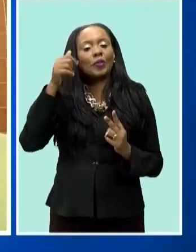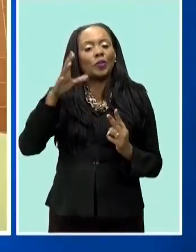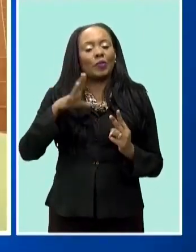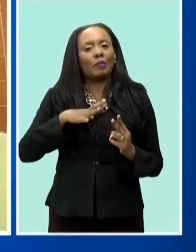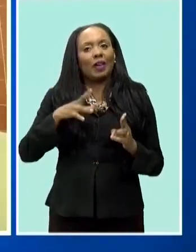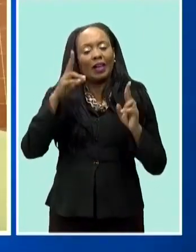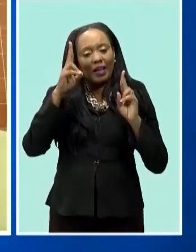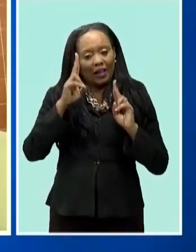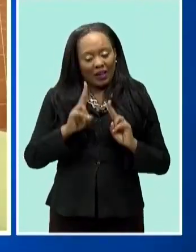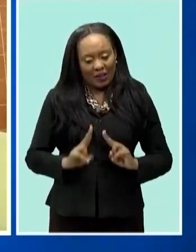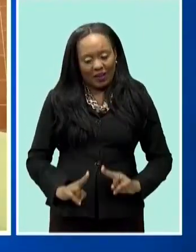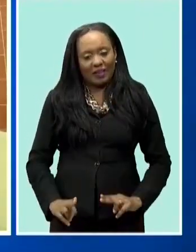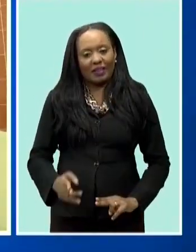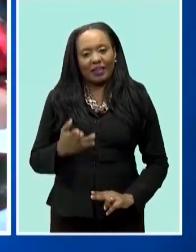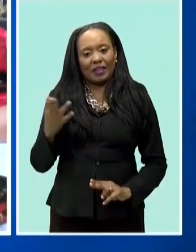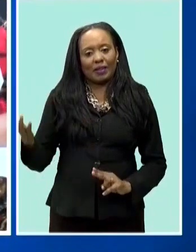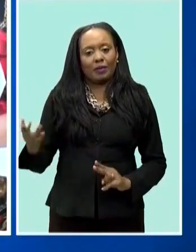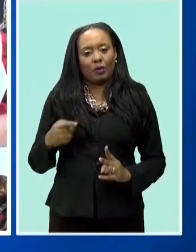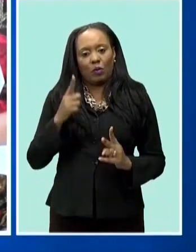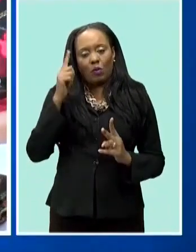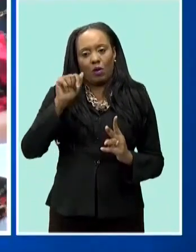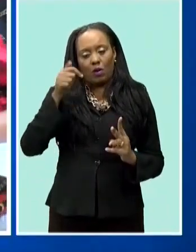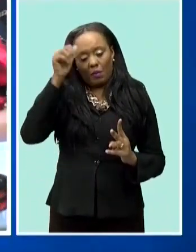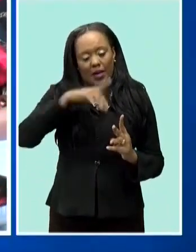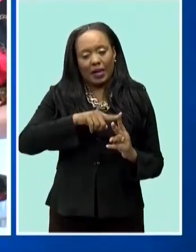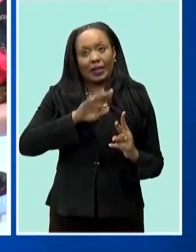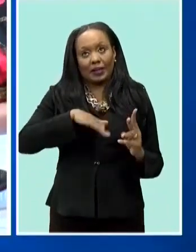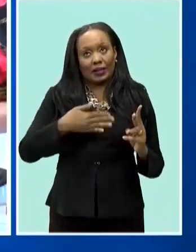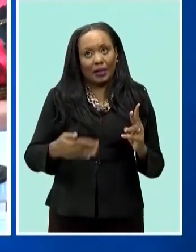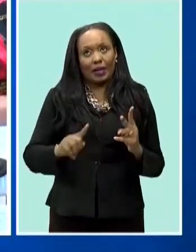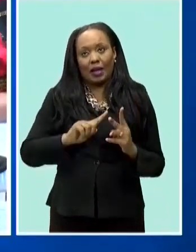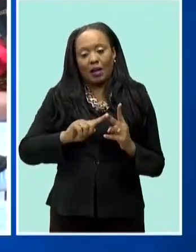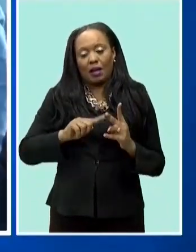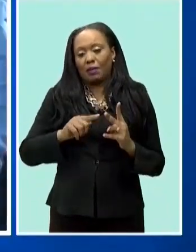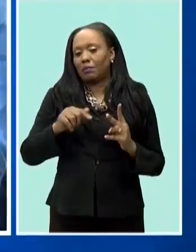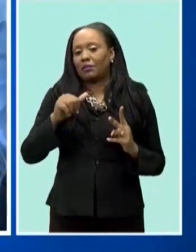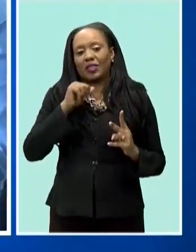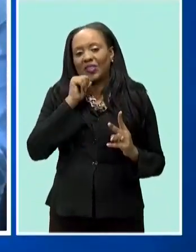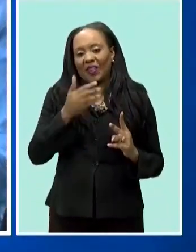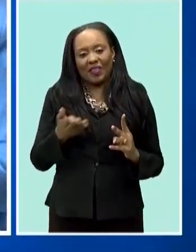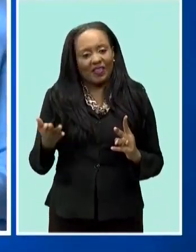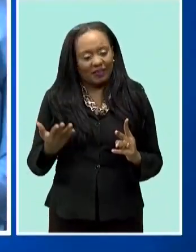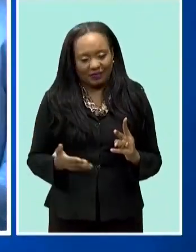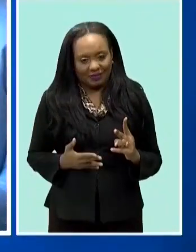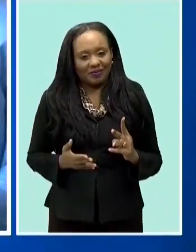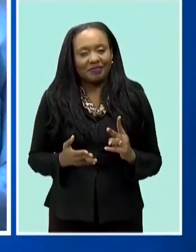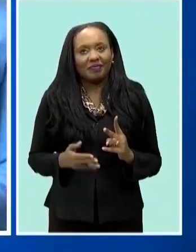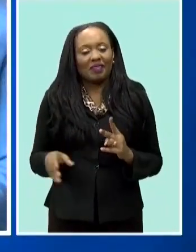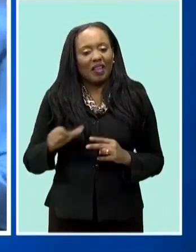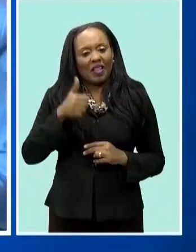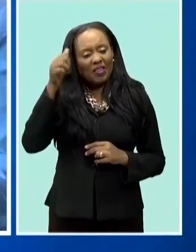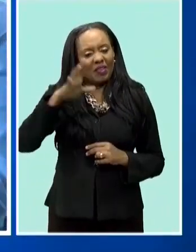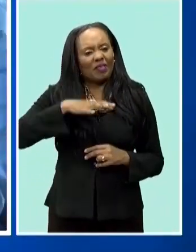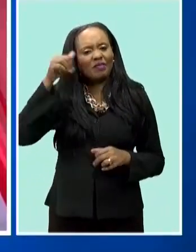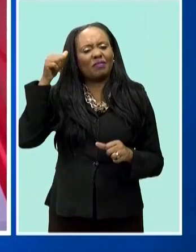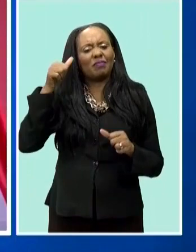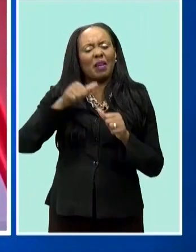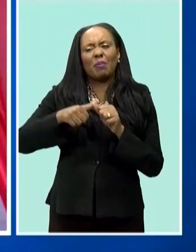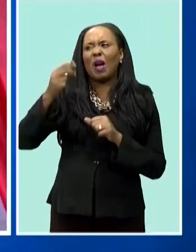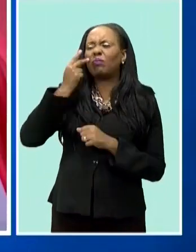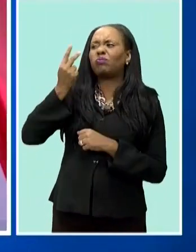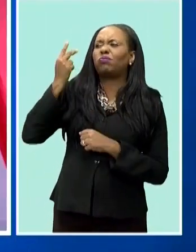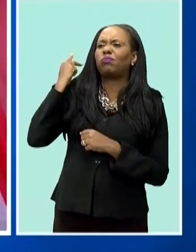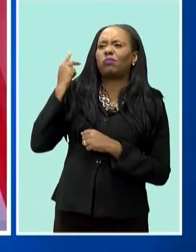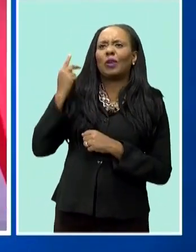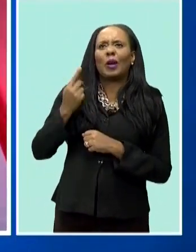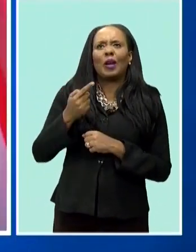late Sir Fred Gollop and Harold Hoyt, who was unable to attend. Another founder, Grenville Phillips, recalls one fascinating